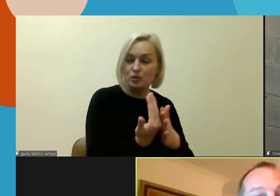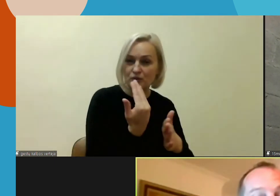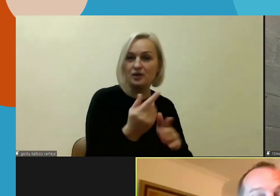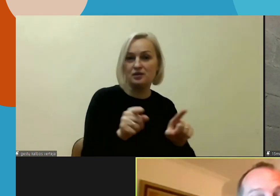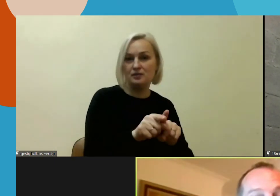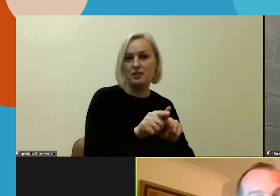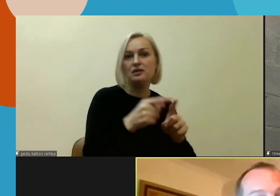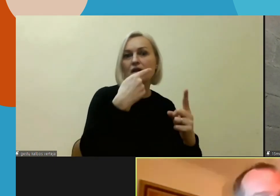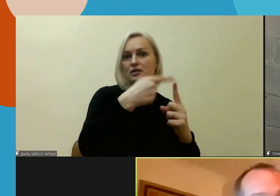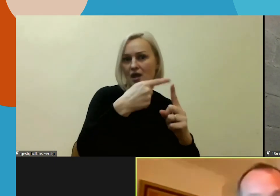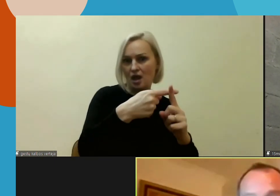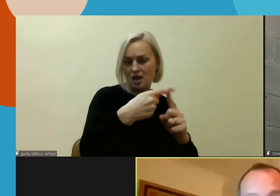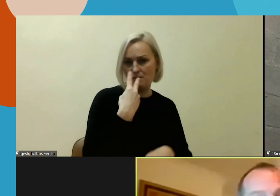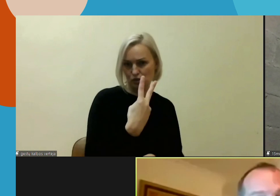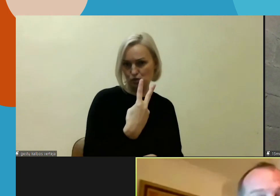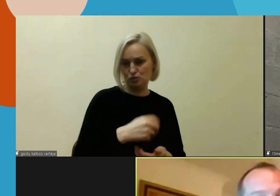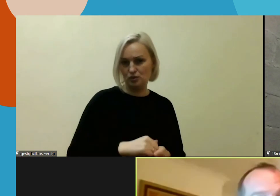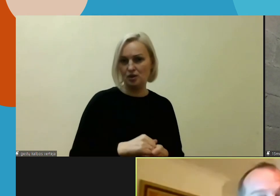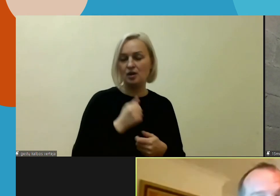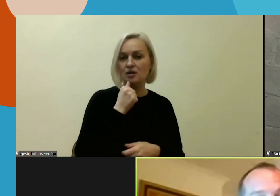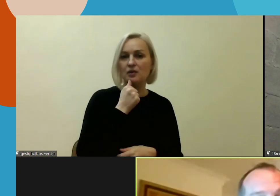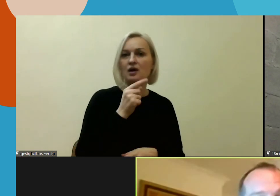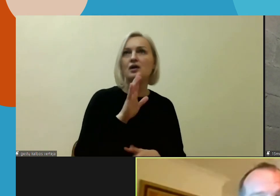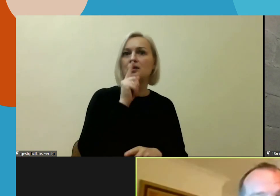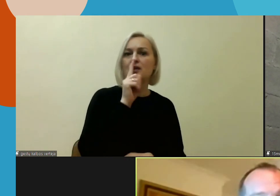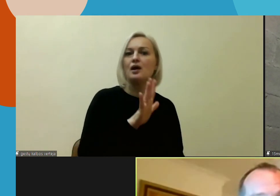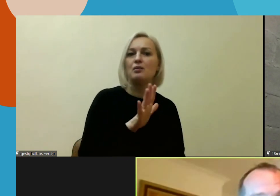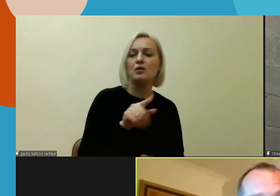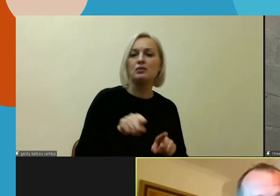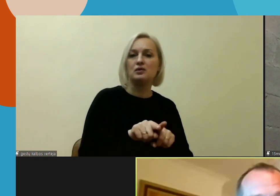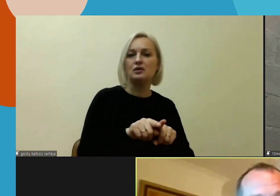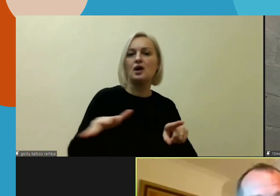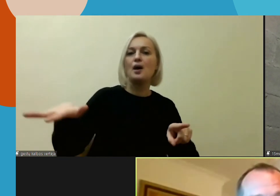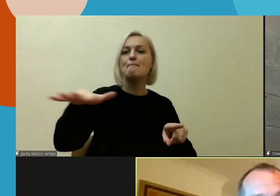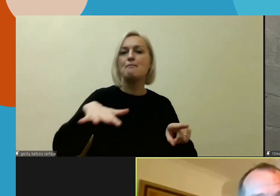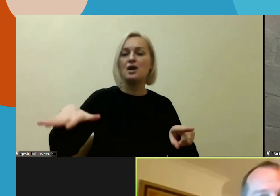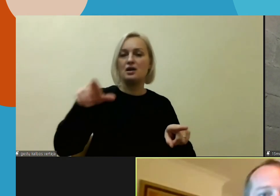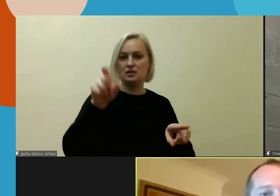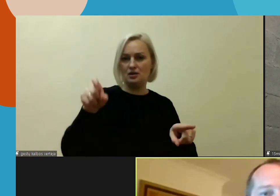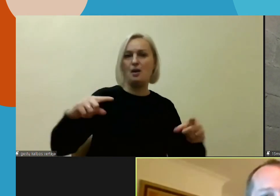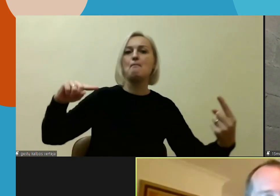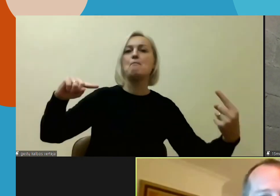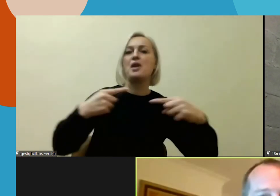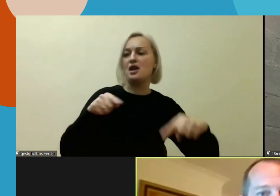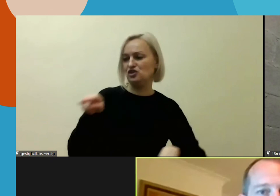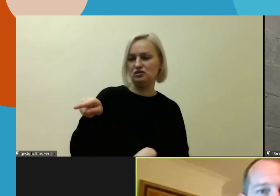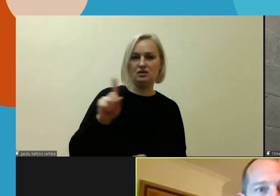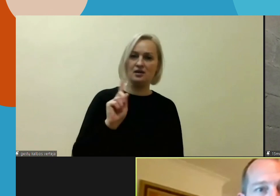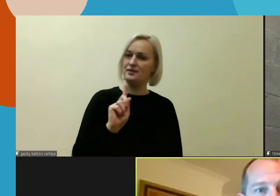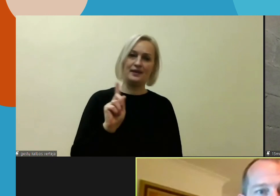police, and it's a much more productive relationship for everybody. So I would certainly encourage that.